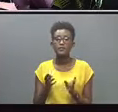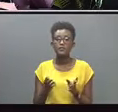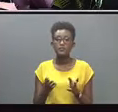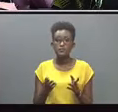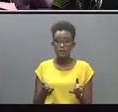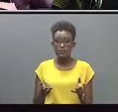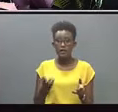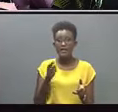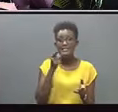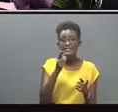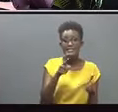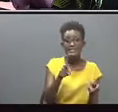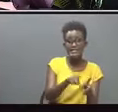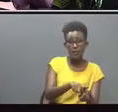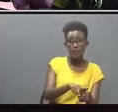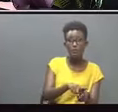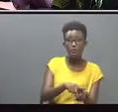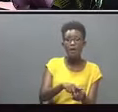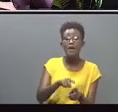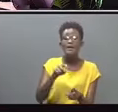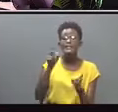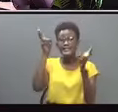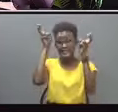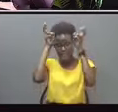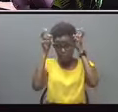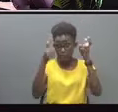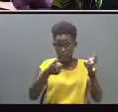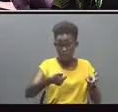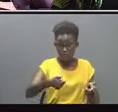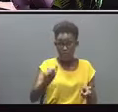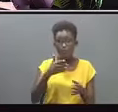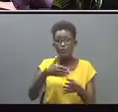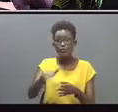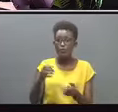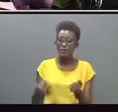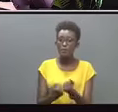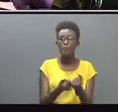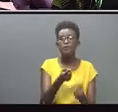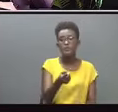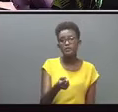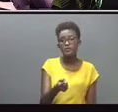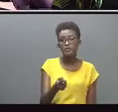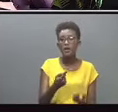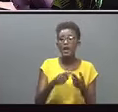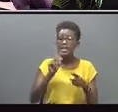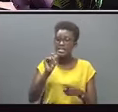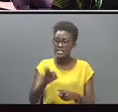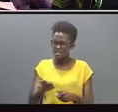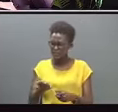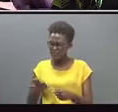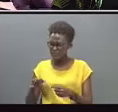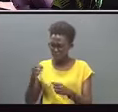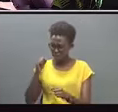The devil is responsible. Satan ni ubiri inyuma. And if we tackle the devil